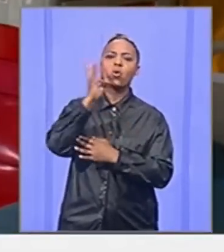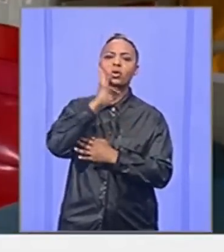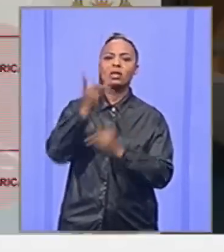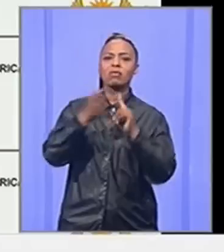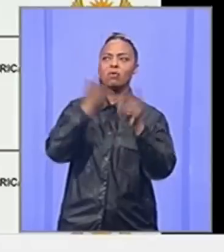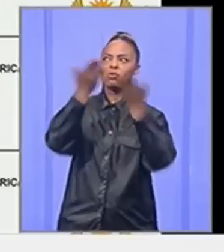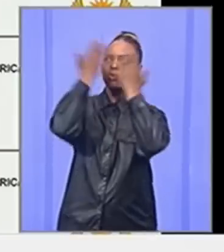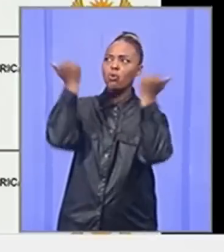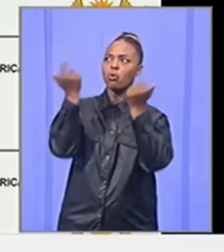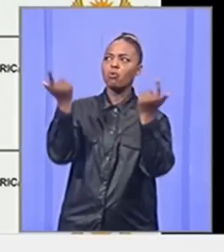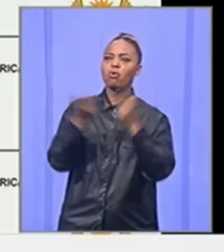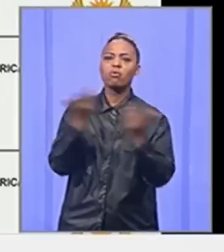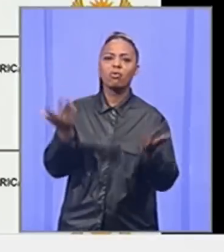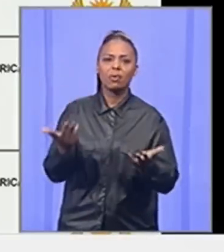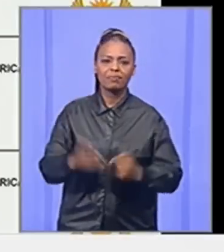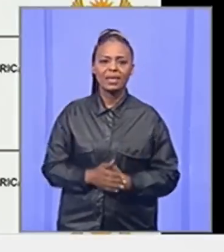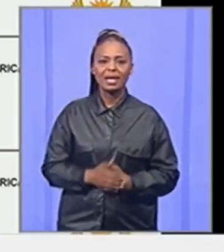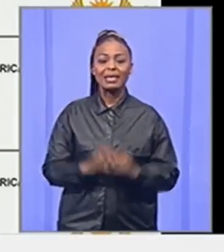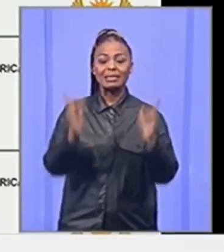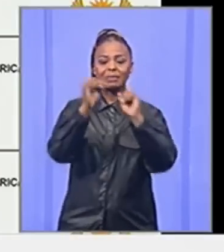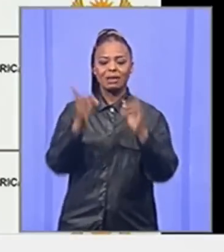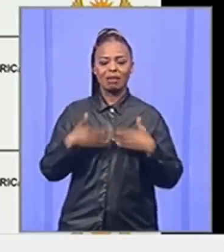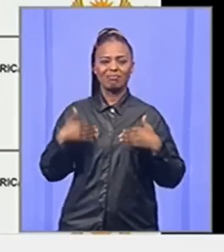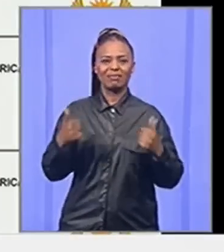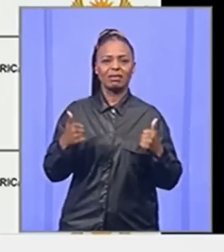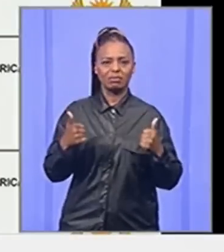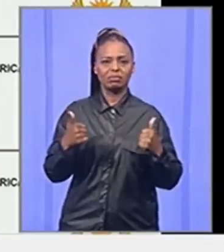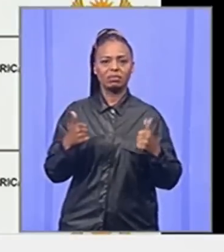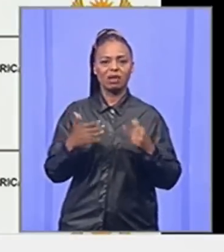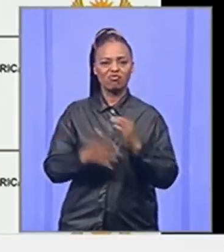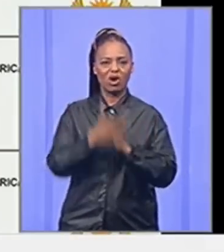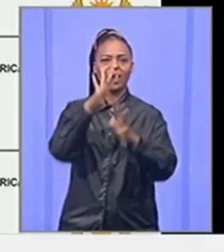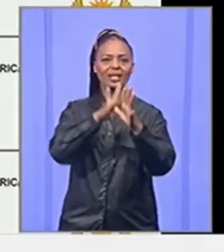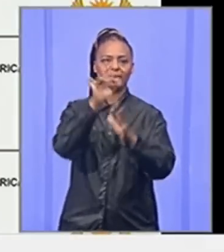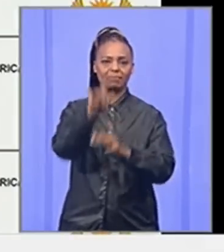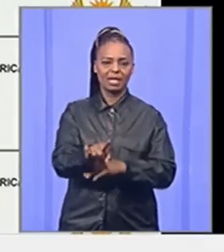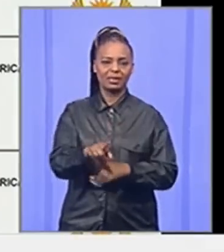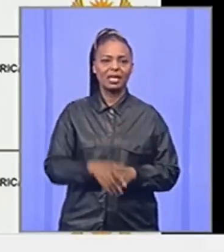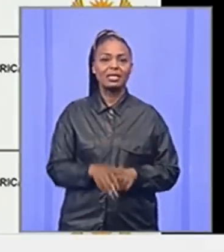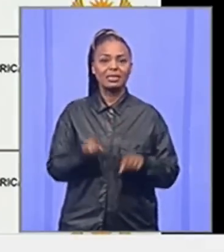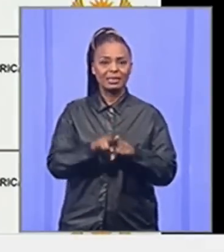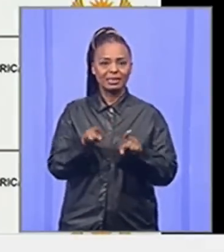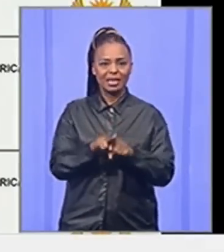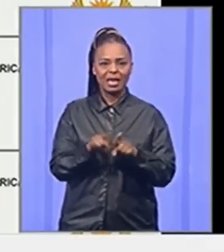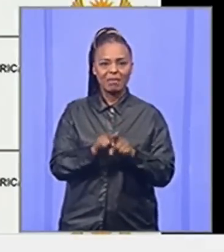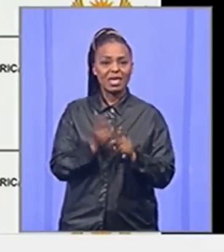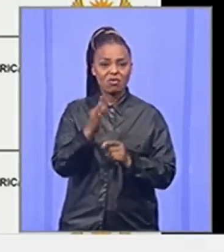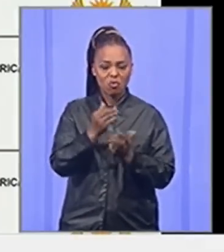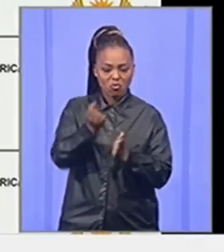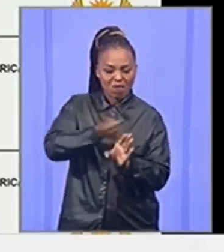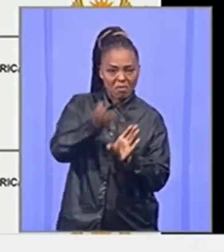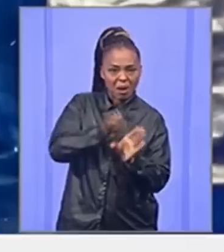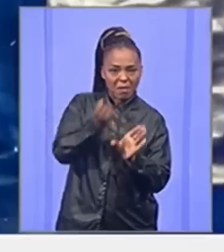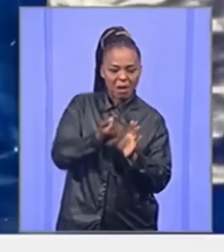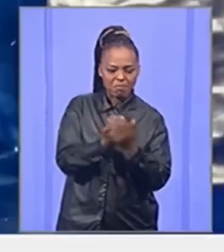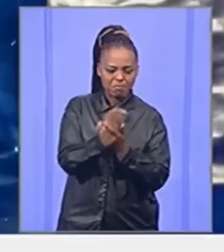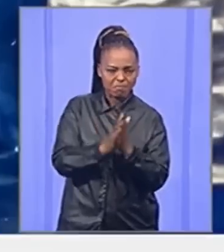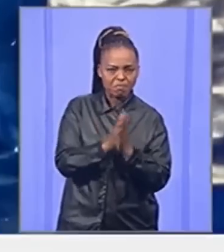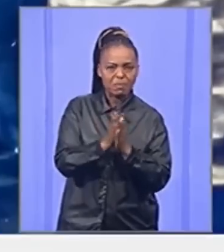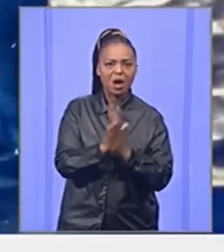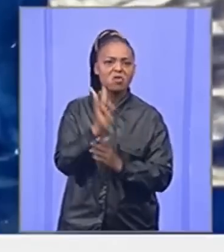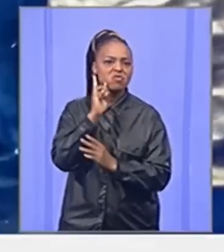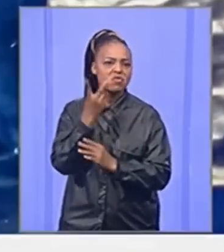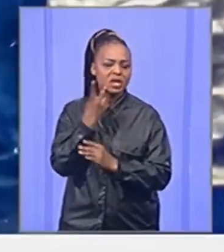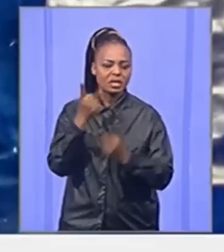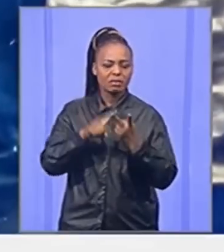sources, exercise personal hygiene at all times, and thoroughly wash food like vegetables and fruits that cannot